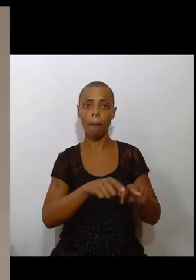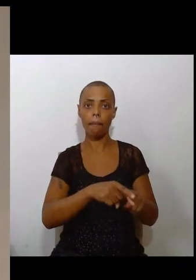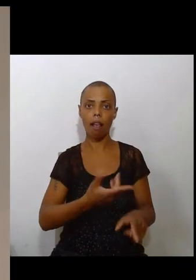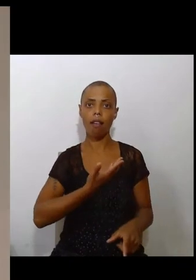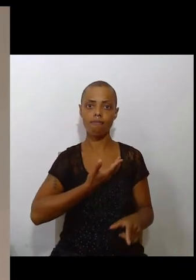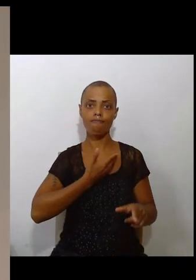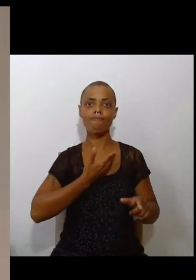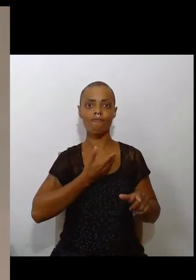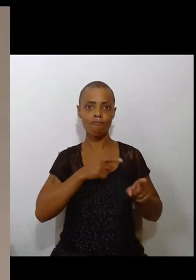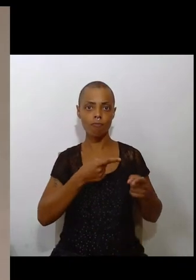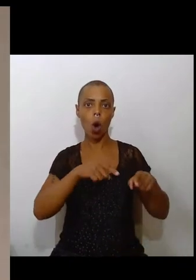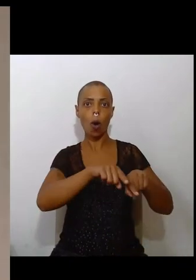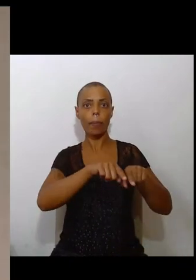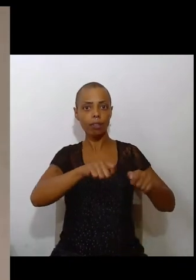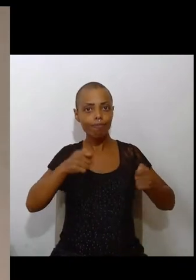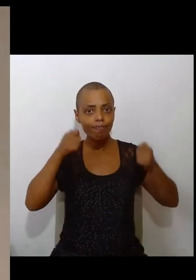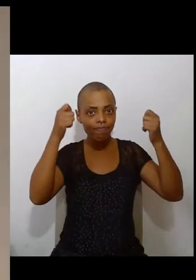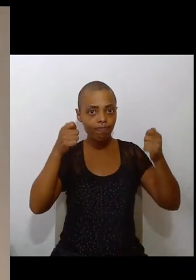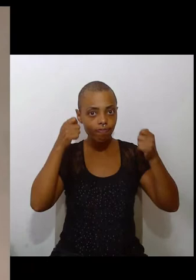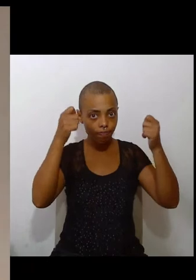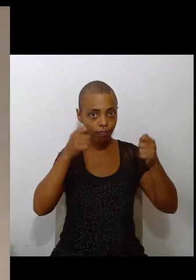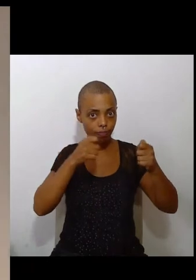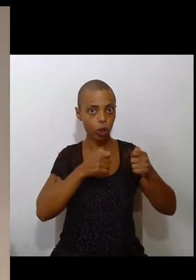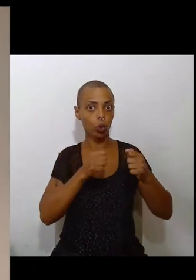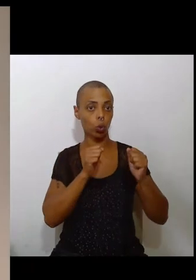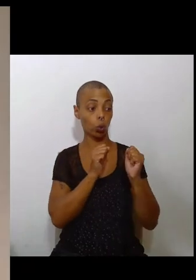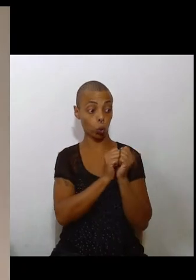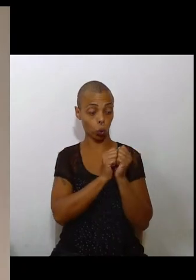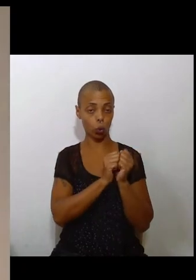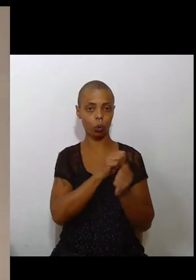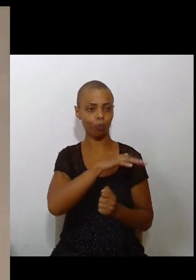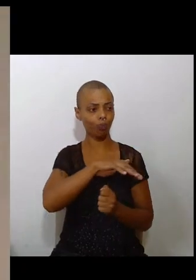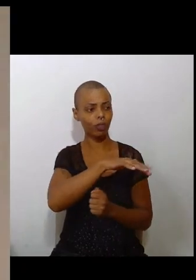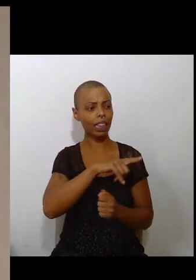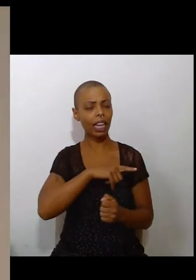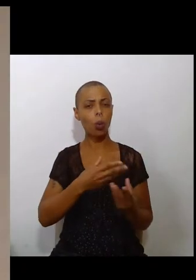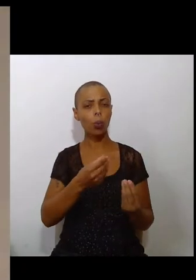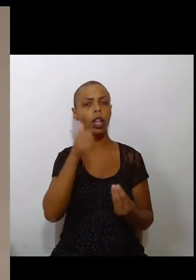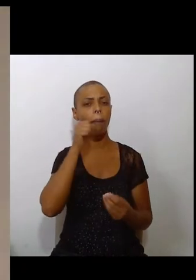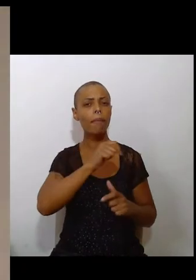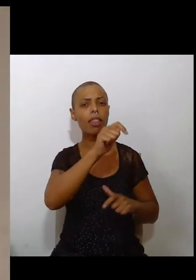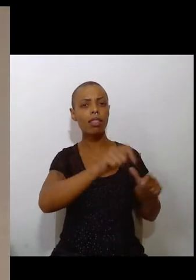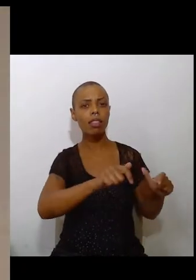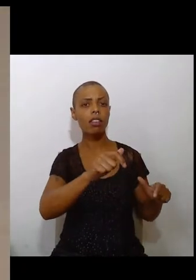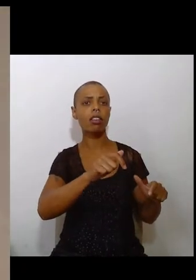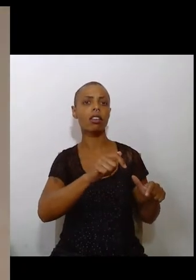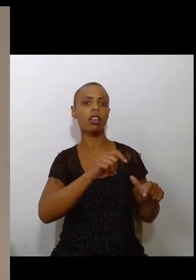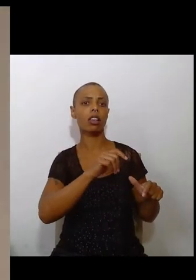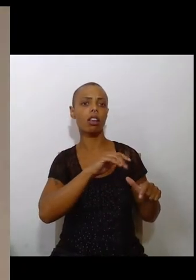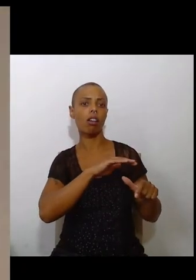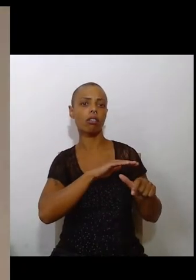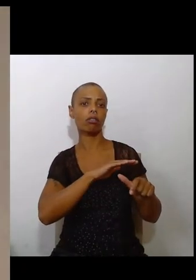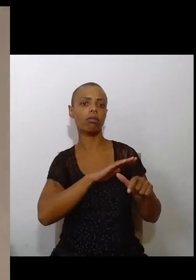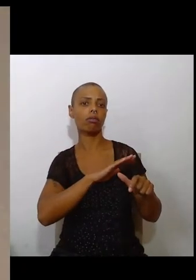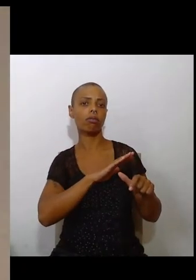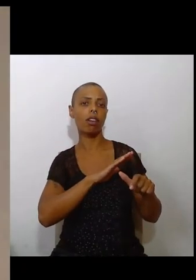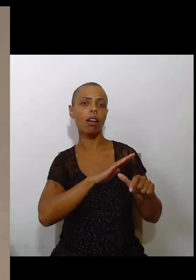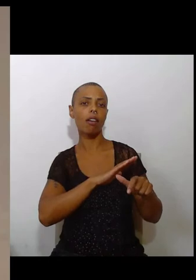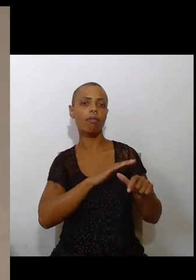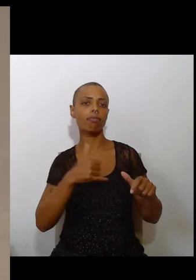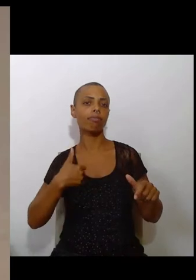my fellow activists well there are a number of girls from my